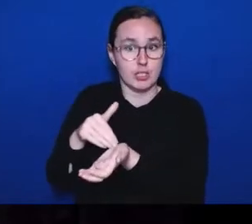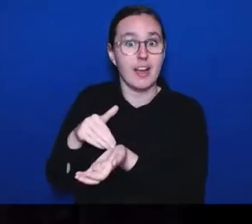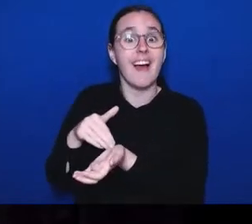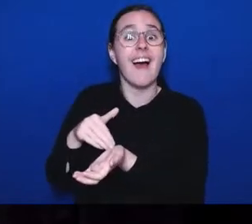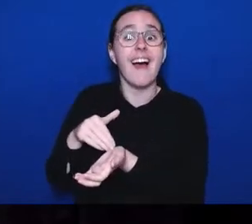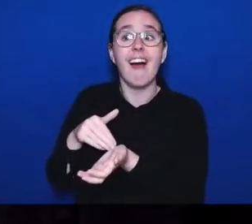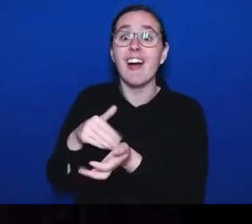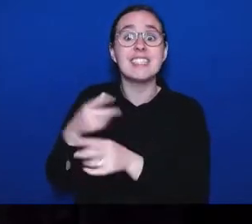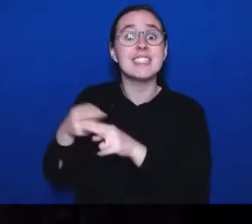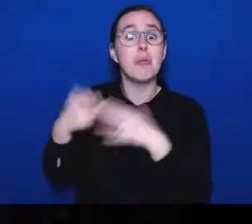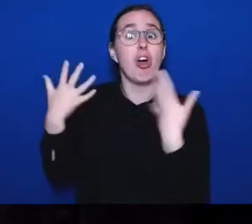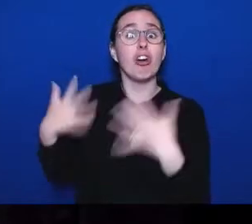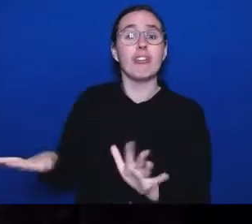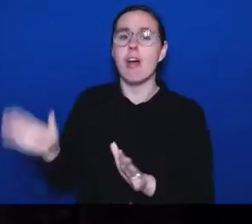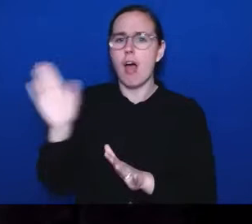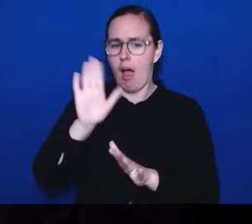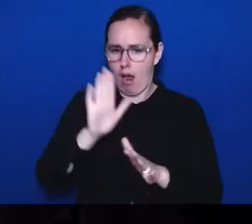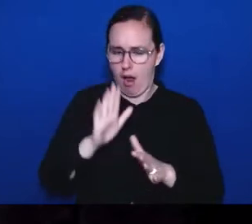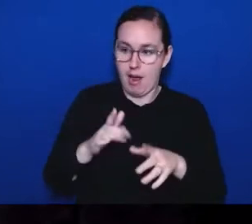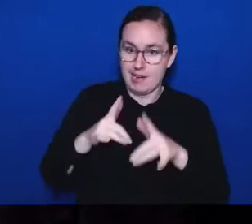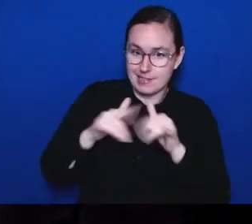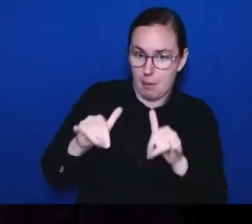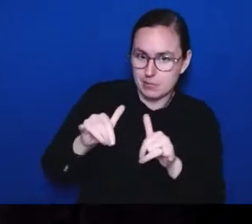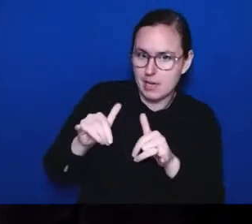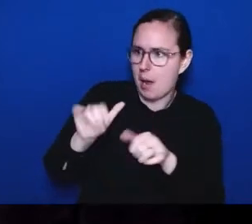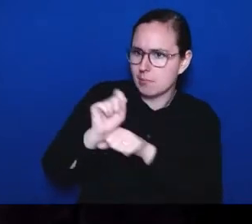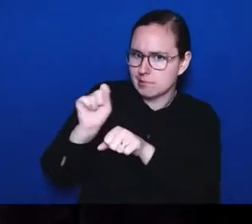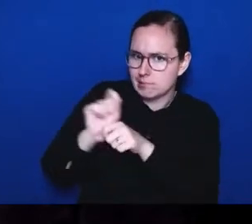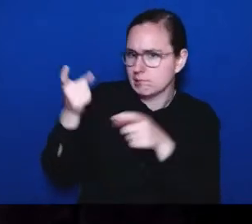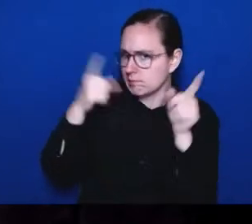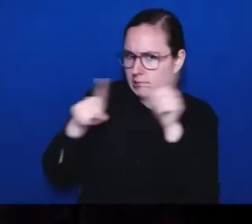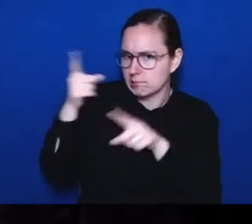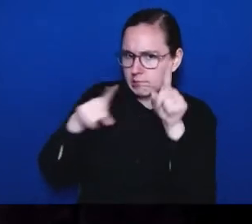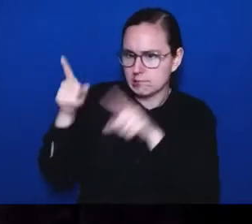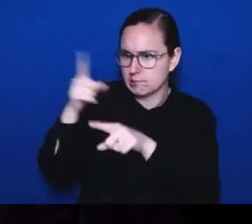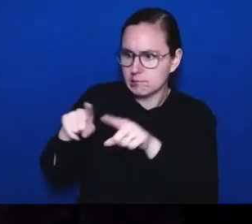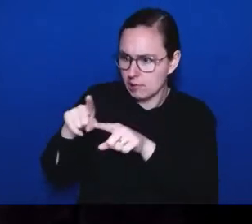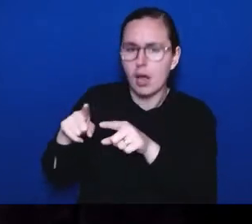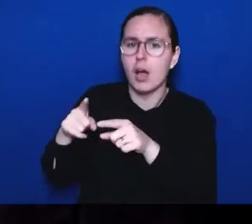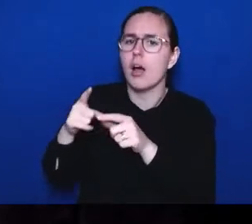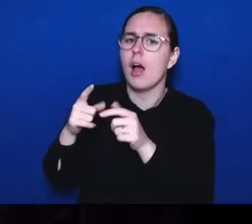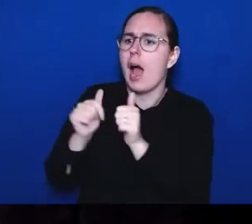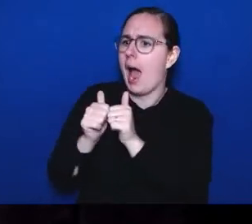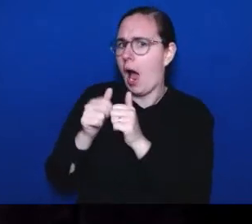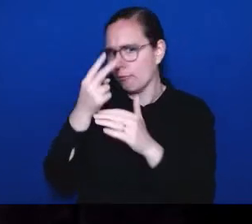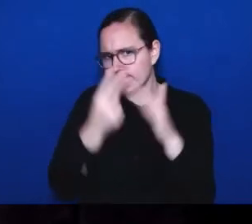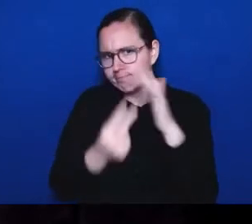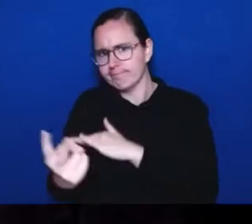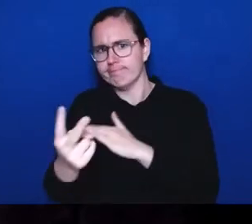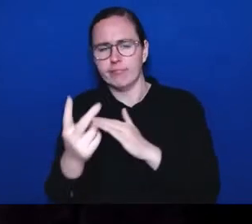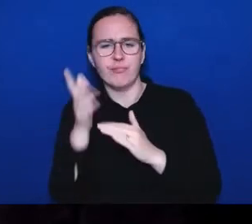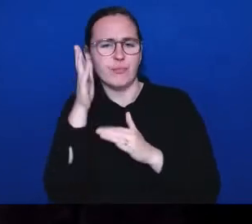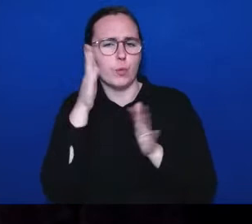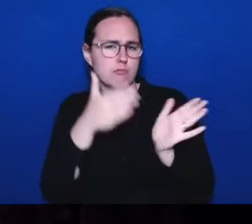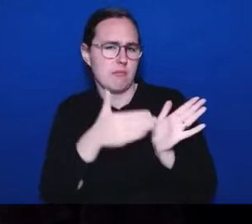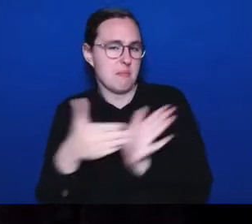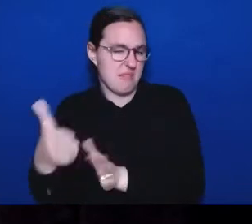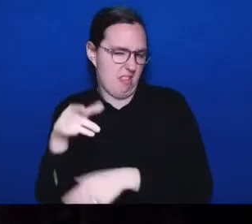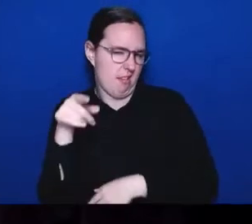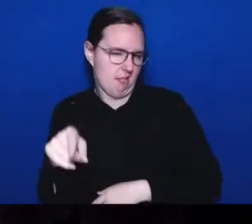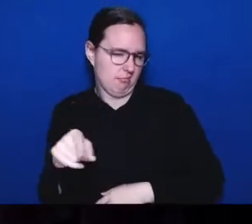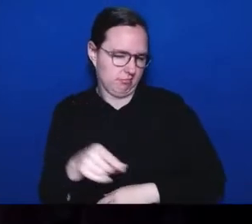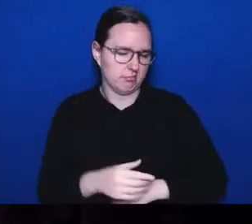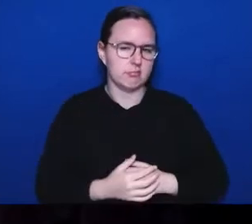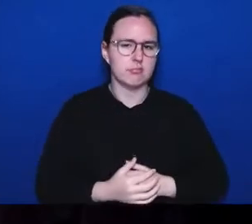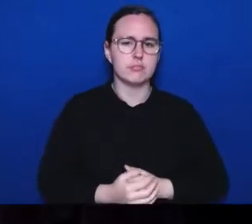this work together, this collaboration, that we're here today. Together with Doctors of BC and BC Family Doctors,